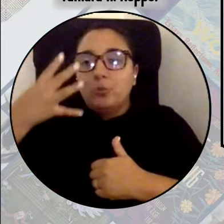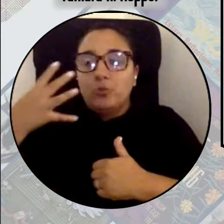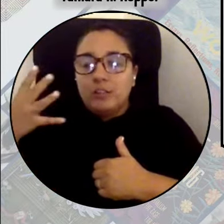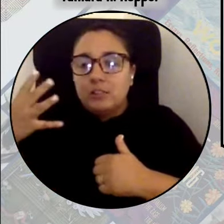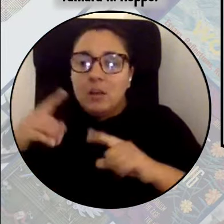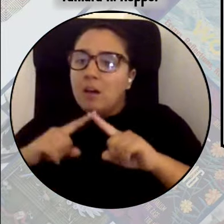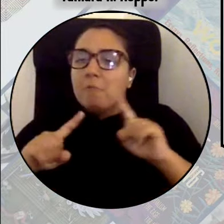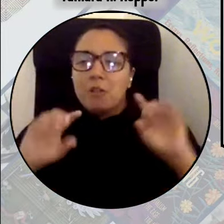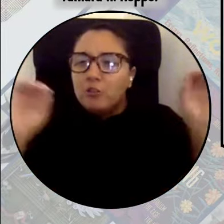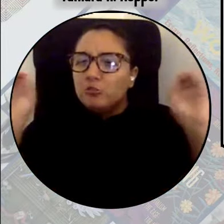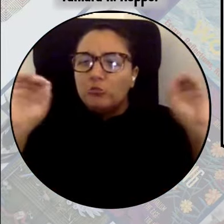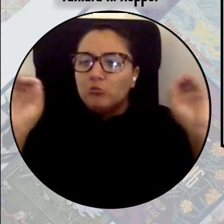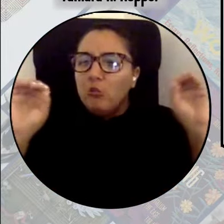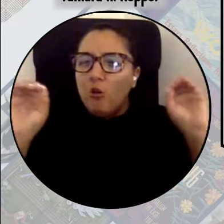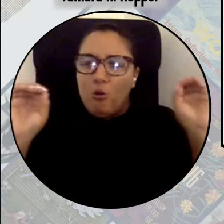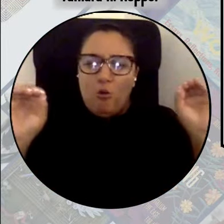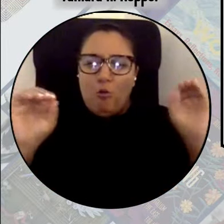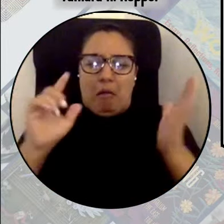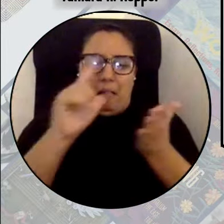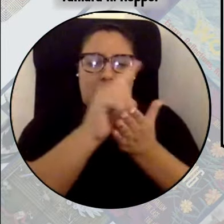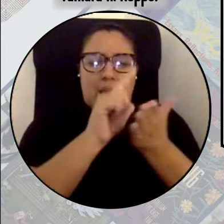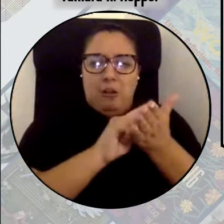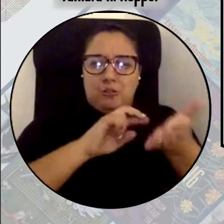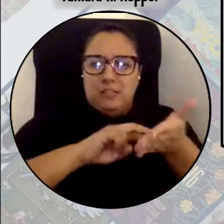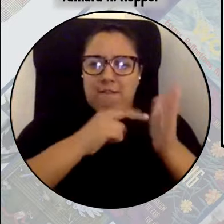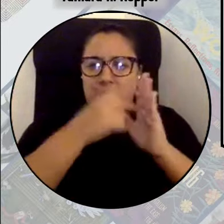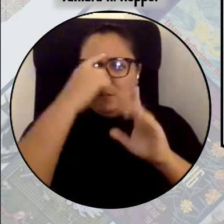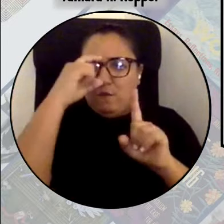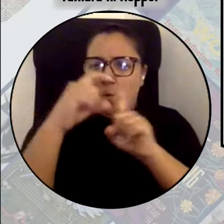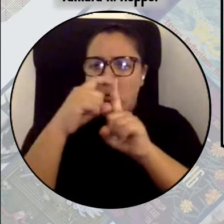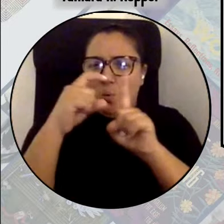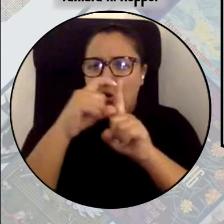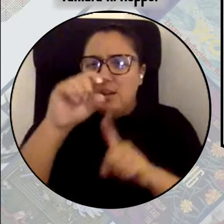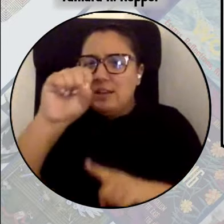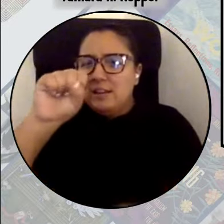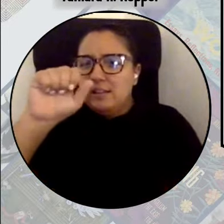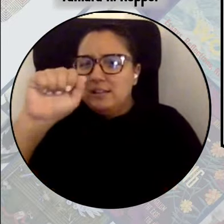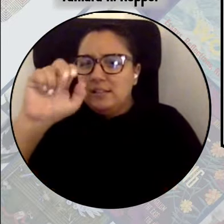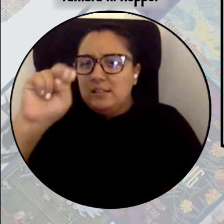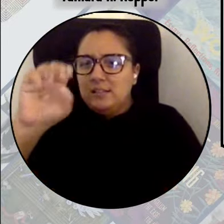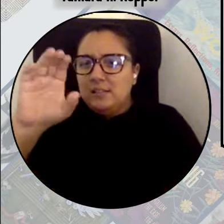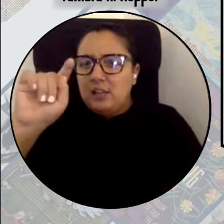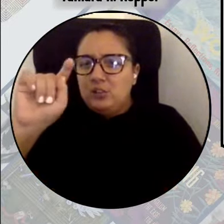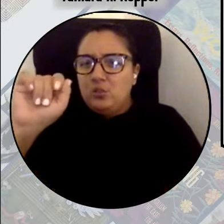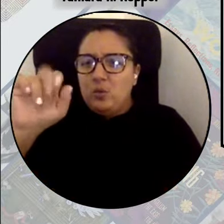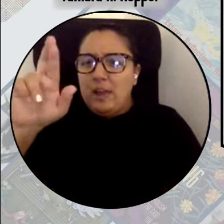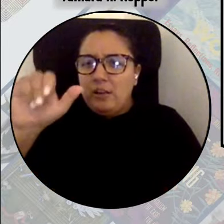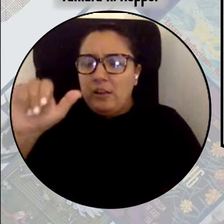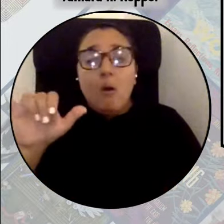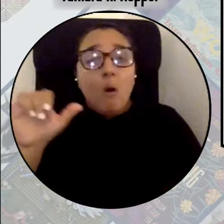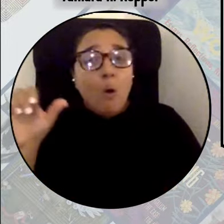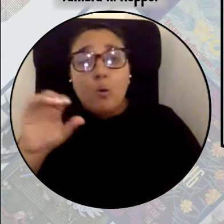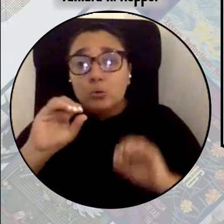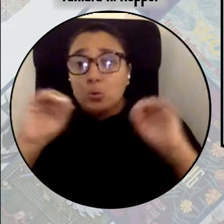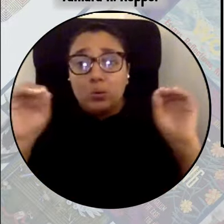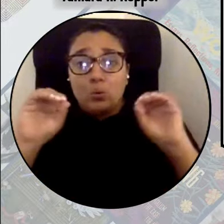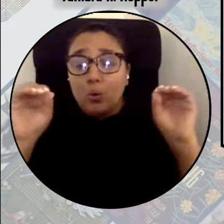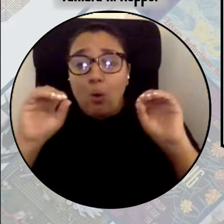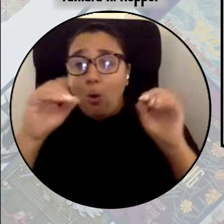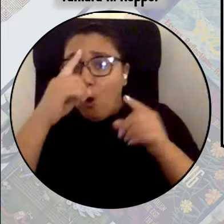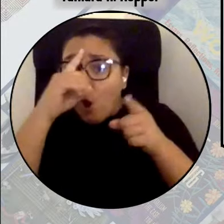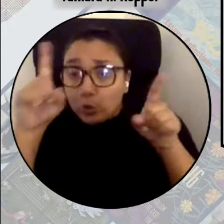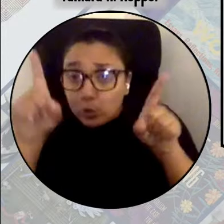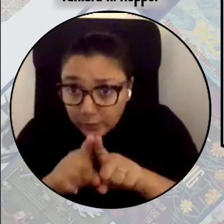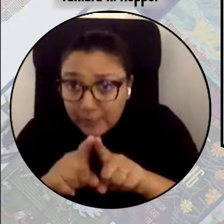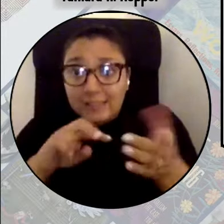legal definition of sanctuary, right? And there's no agreed upon definition of sanctuary by states or researchers. Several